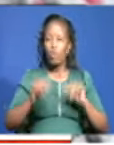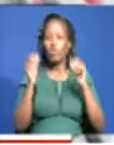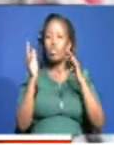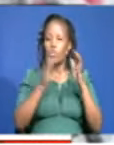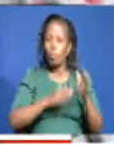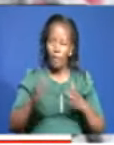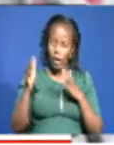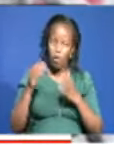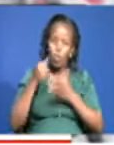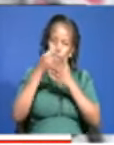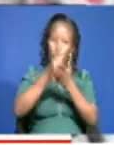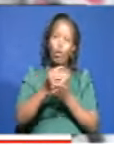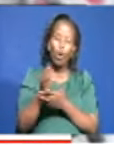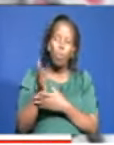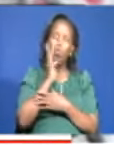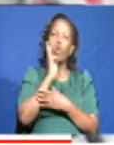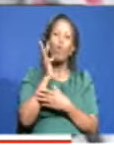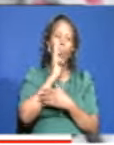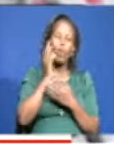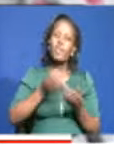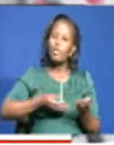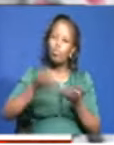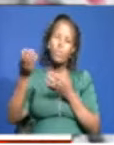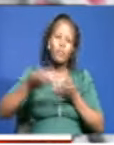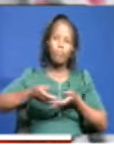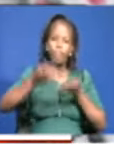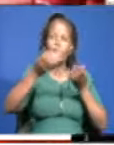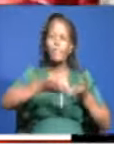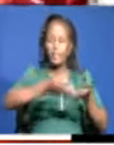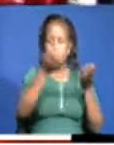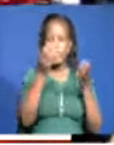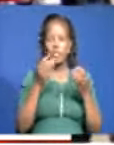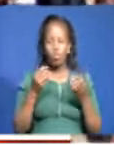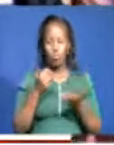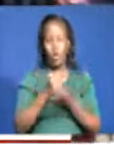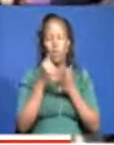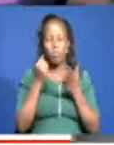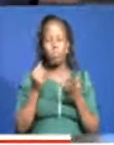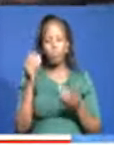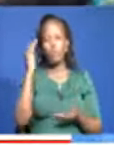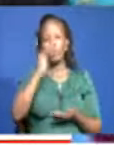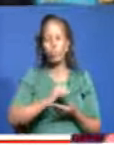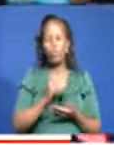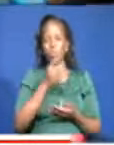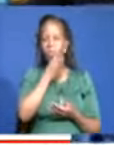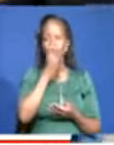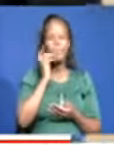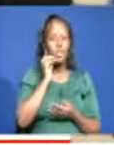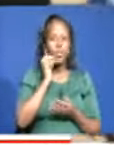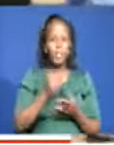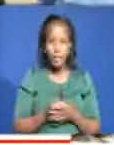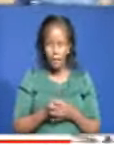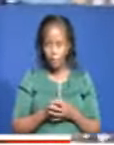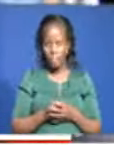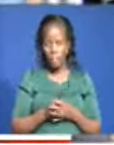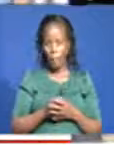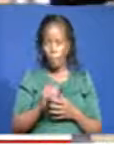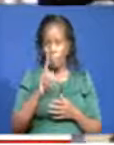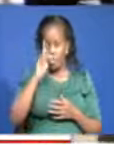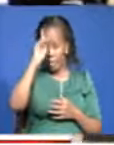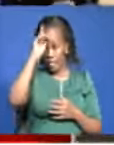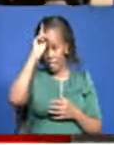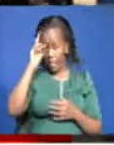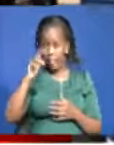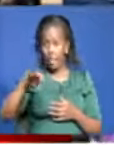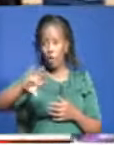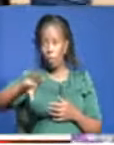yatawasaidia kupunguza makali ya janga hili la ukame. Finally, county leaders in Nyandarua have flagged off a